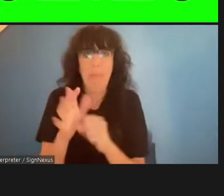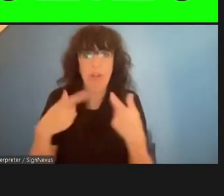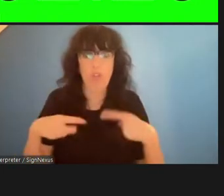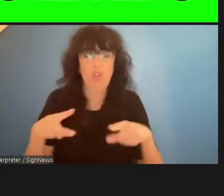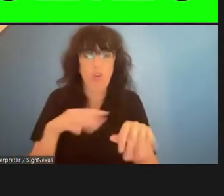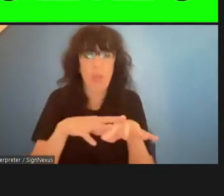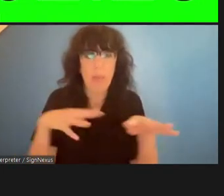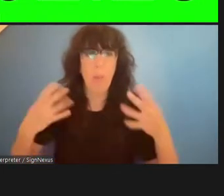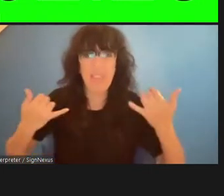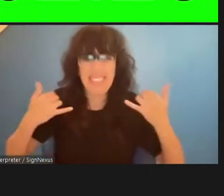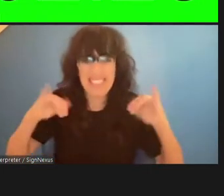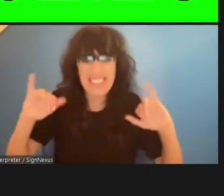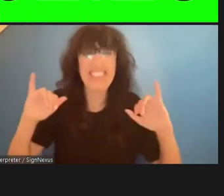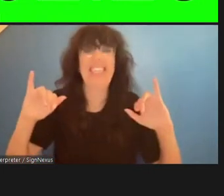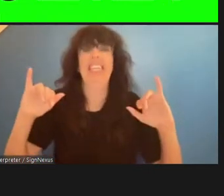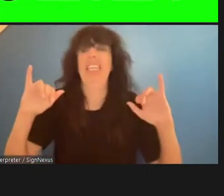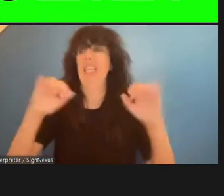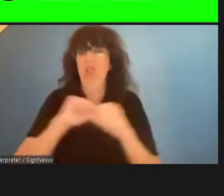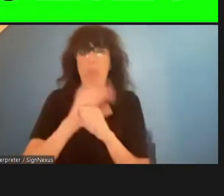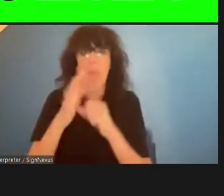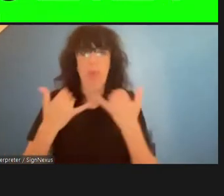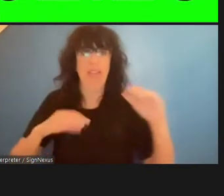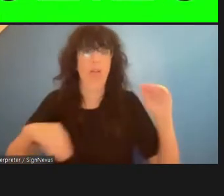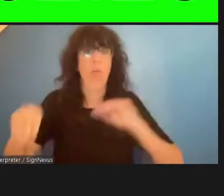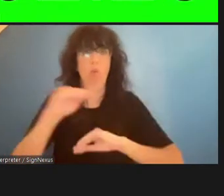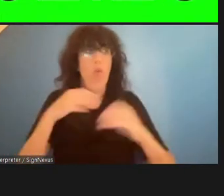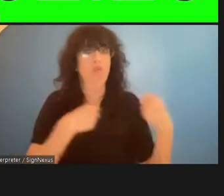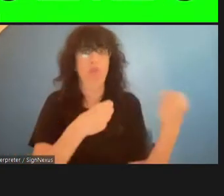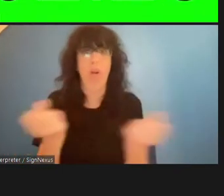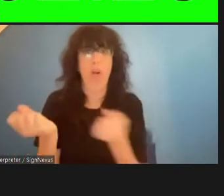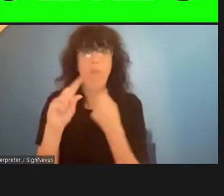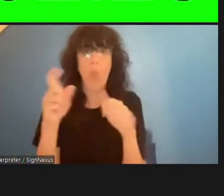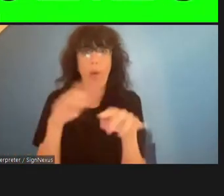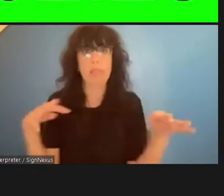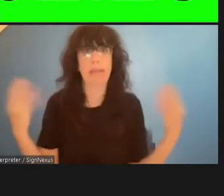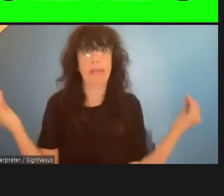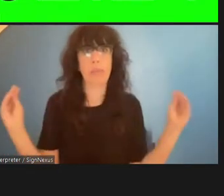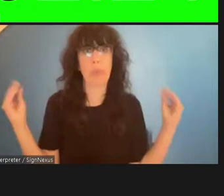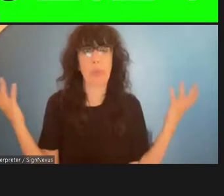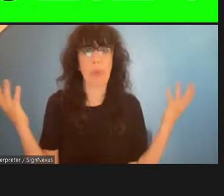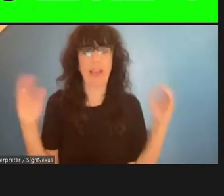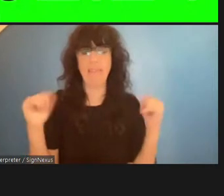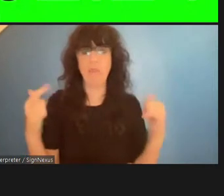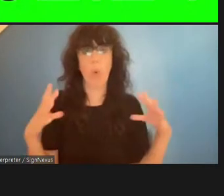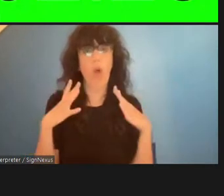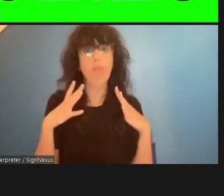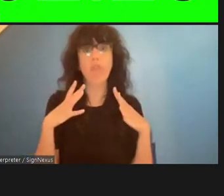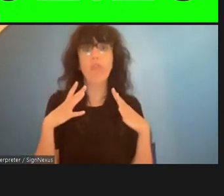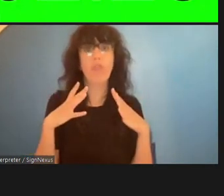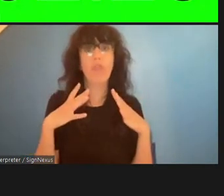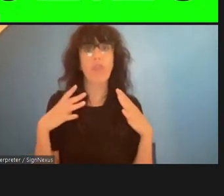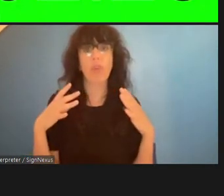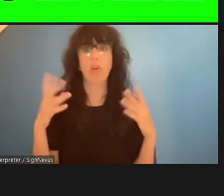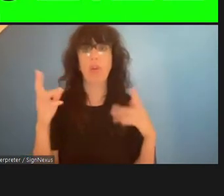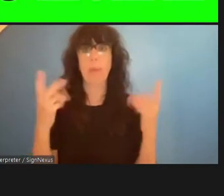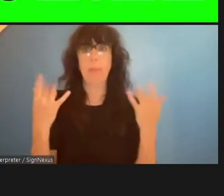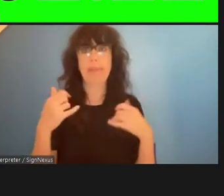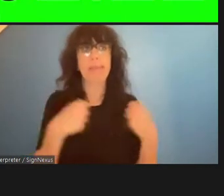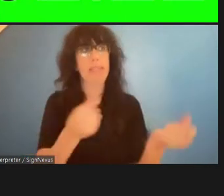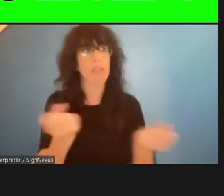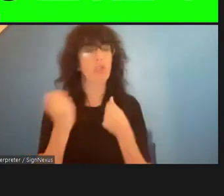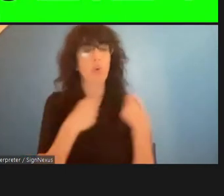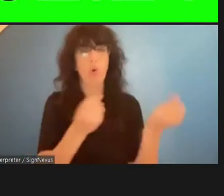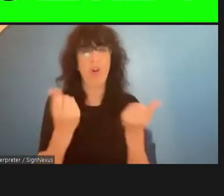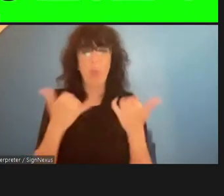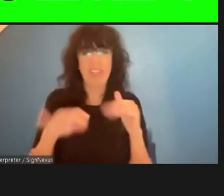we've still been moving people around and during that time where's the congestion everybody was off people still need to go around and we're still paying the congestion